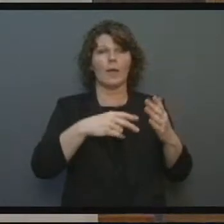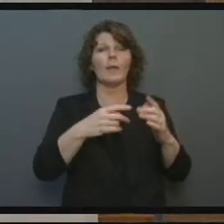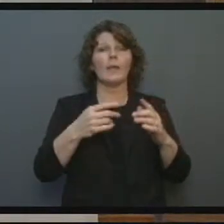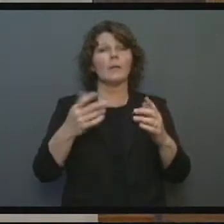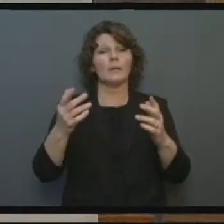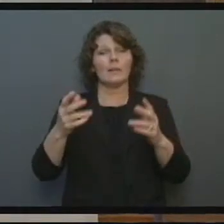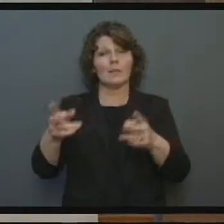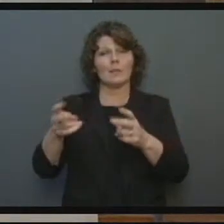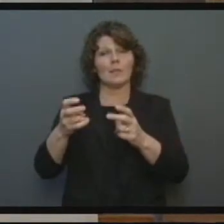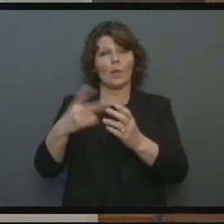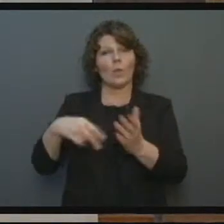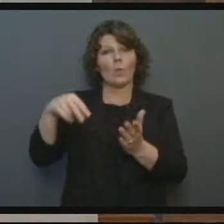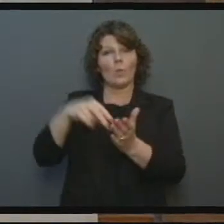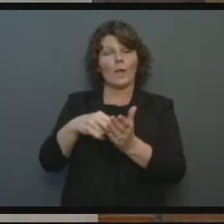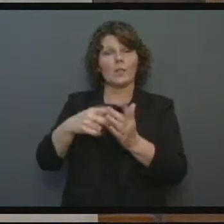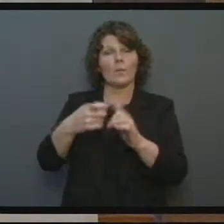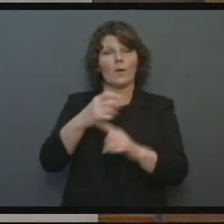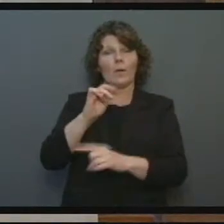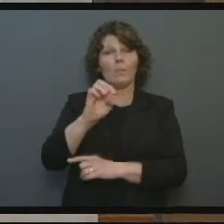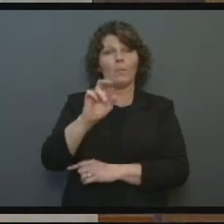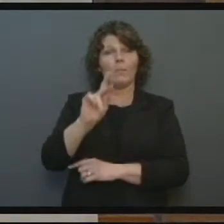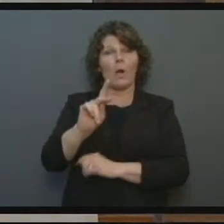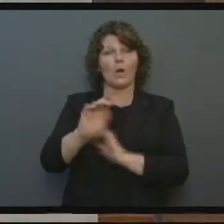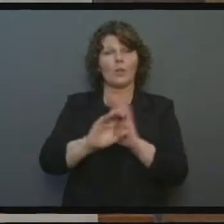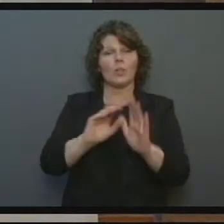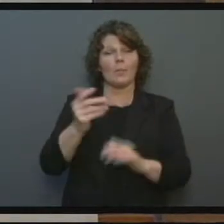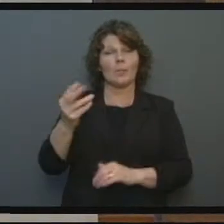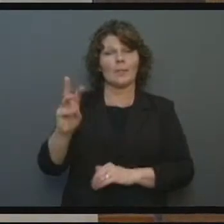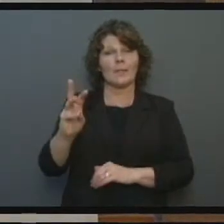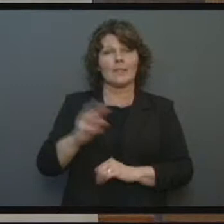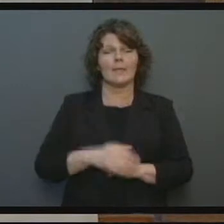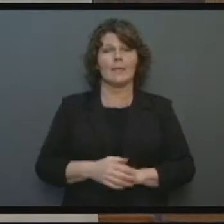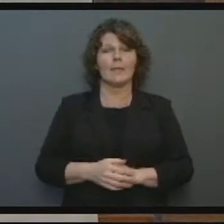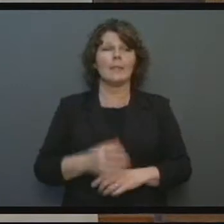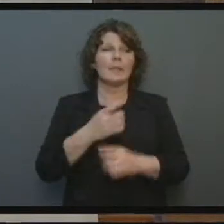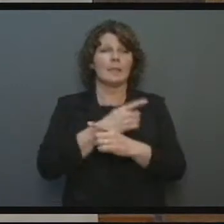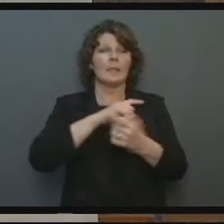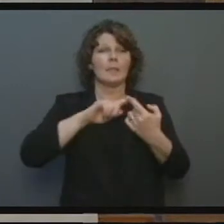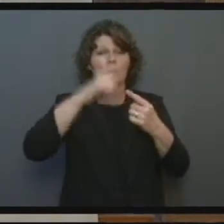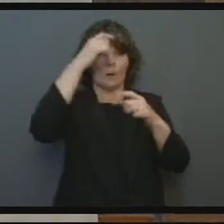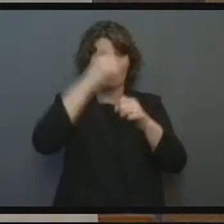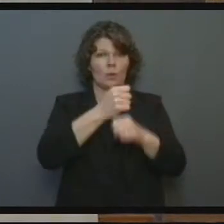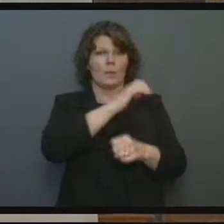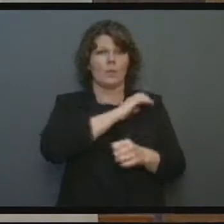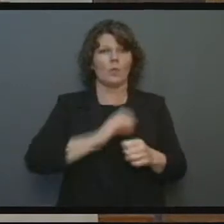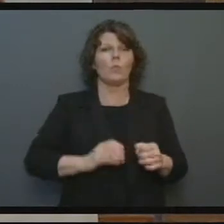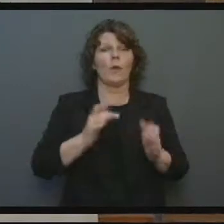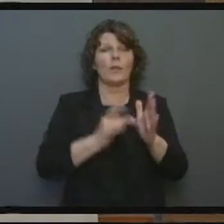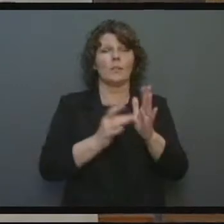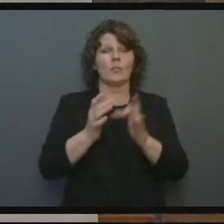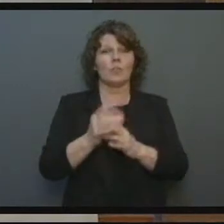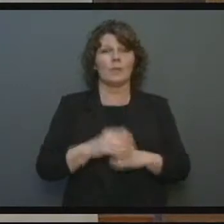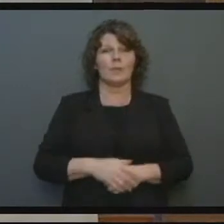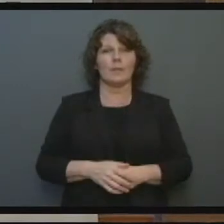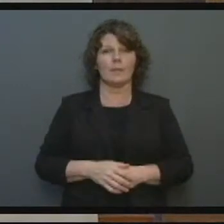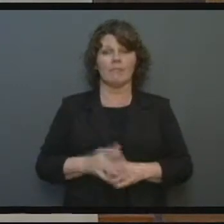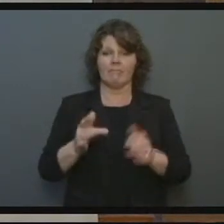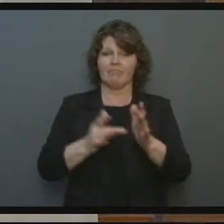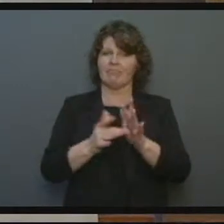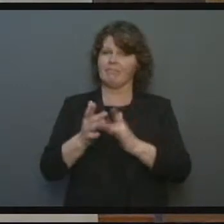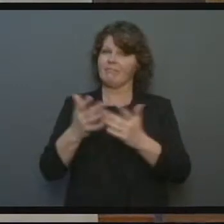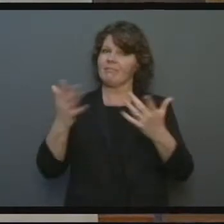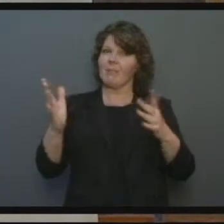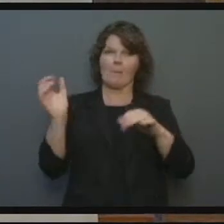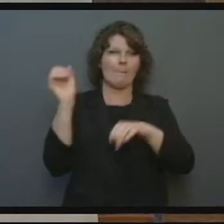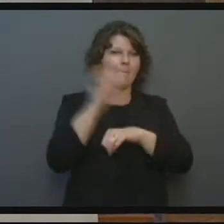our gospel text that comes from Mark chapter 16. Dear friends in Christ Jesus, Jesus had done it. He